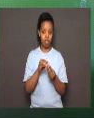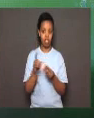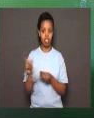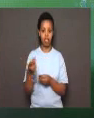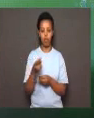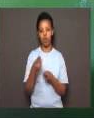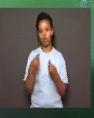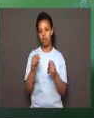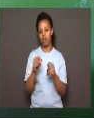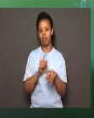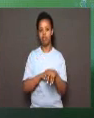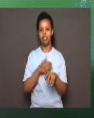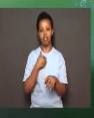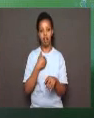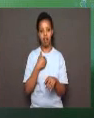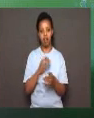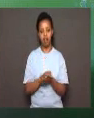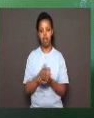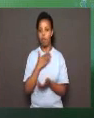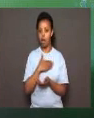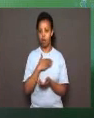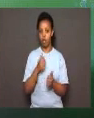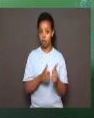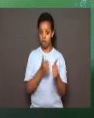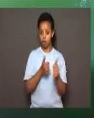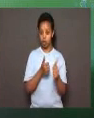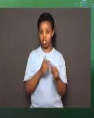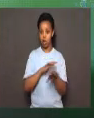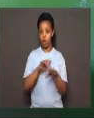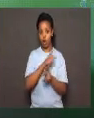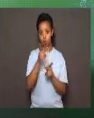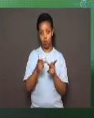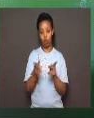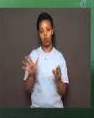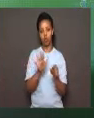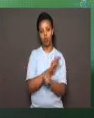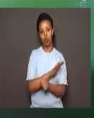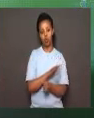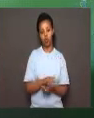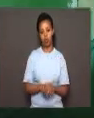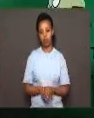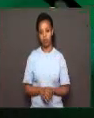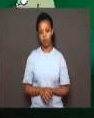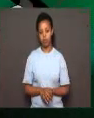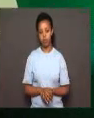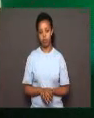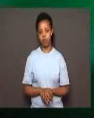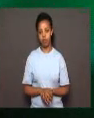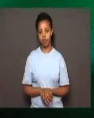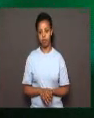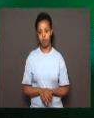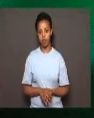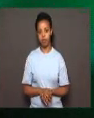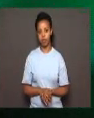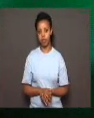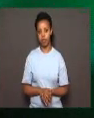activity. Please fill in the blanks to complete the statements.